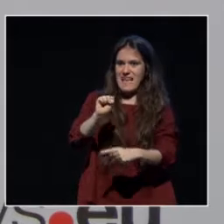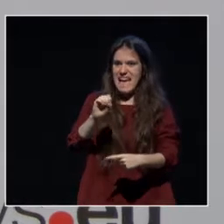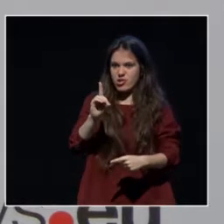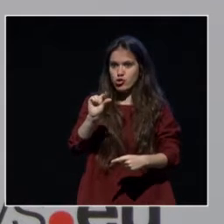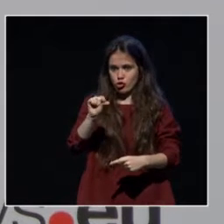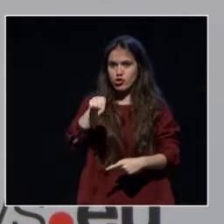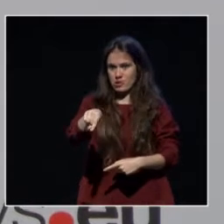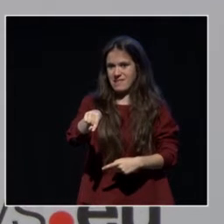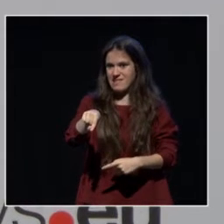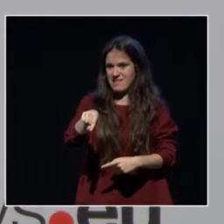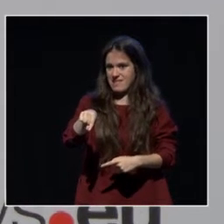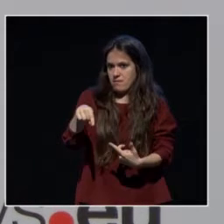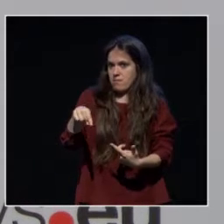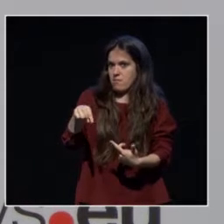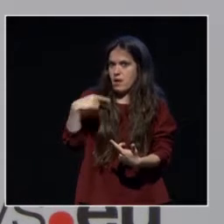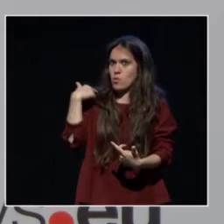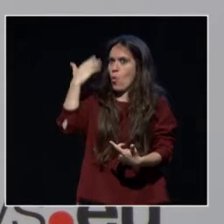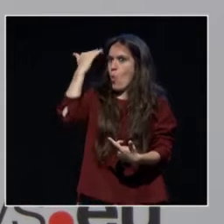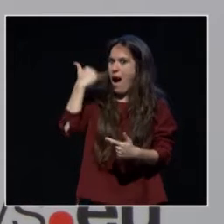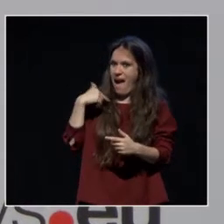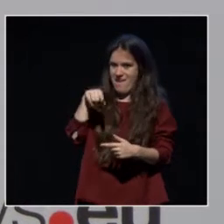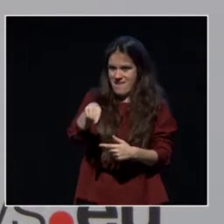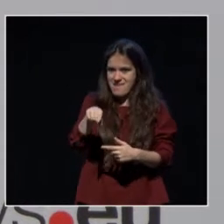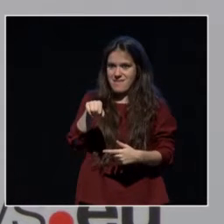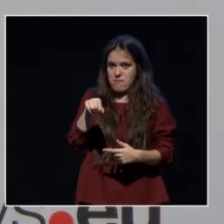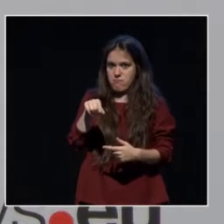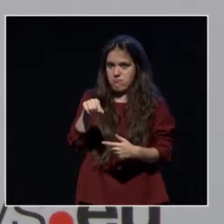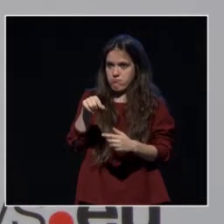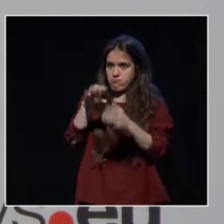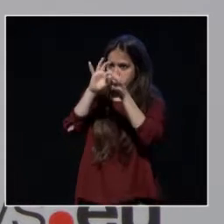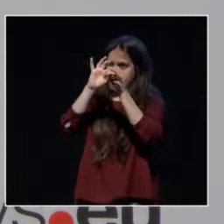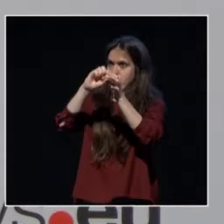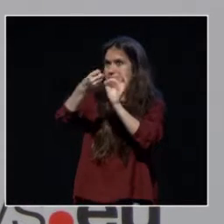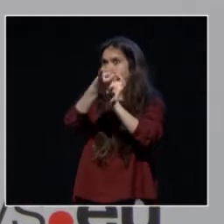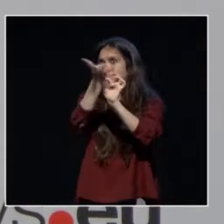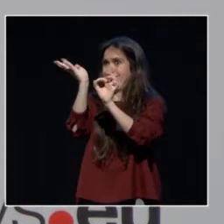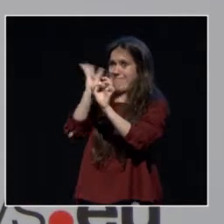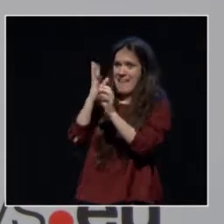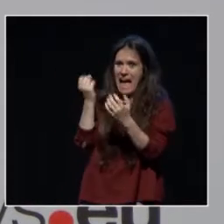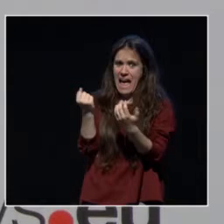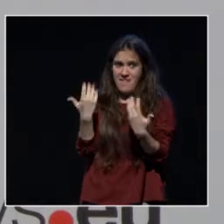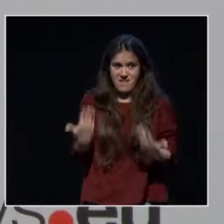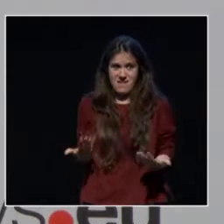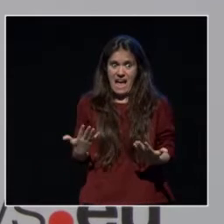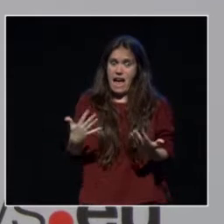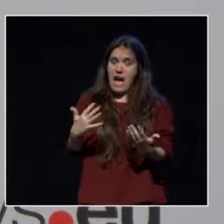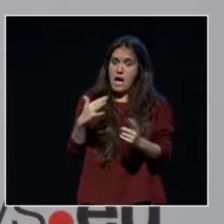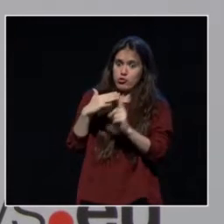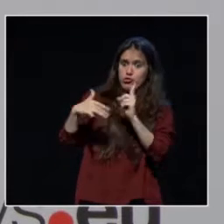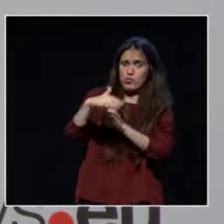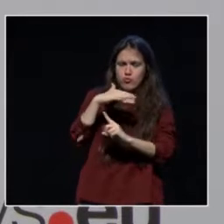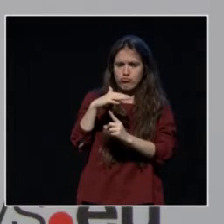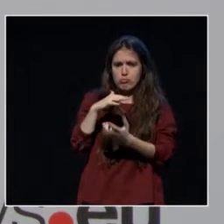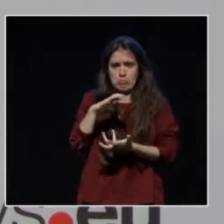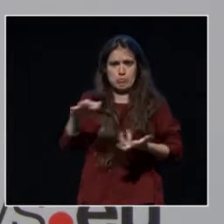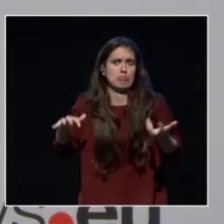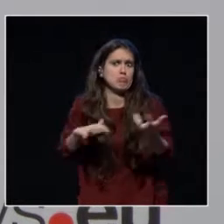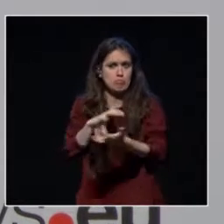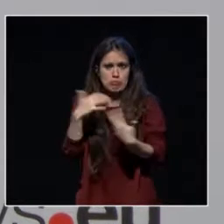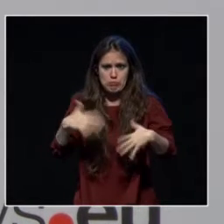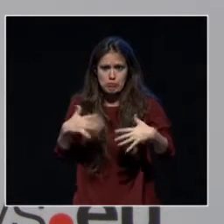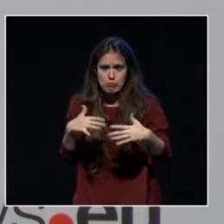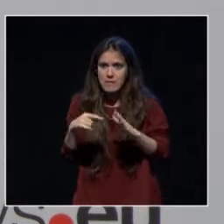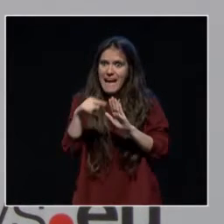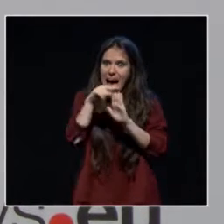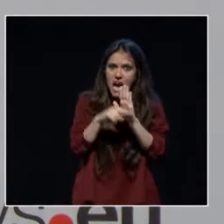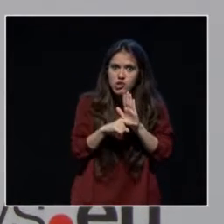the real motive of the SDGs, is that we've got a very complicated, integrated agenda that